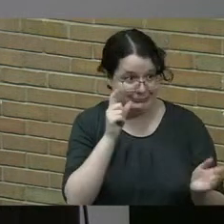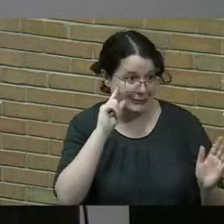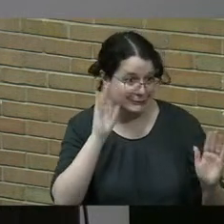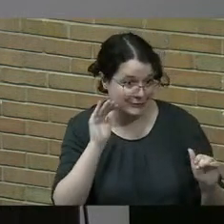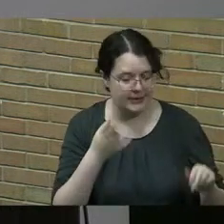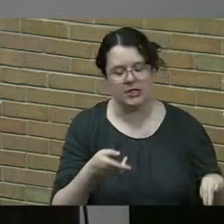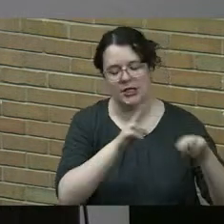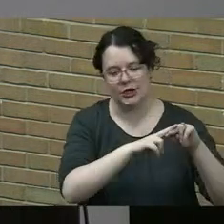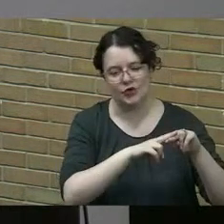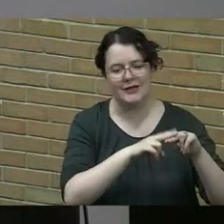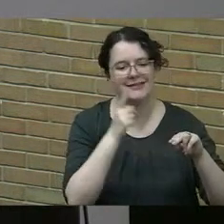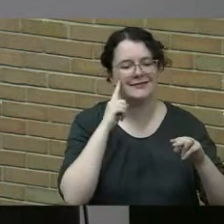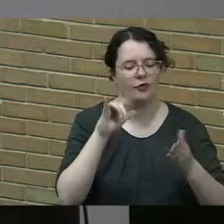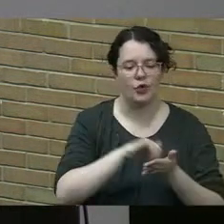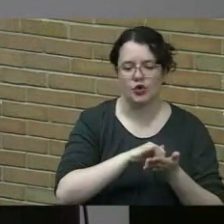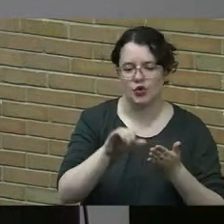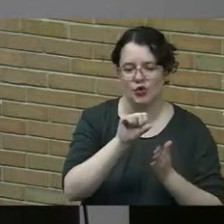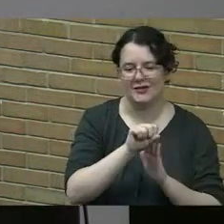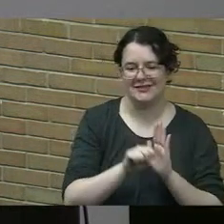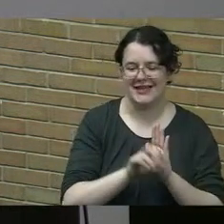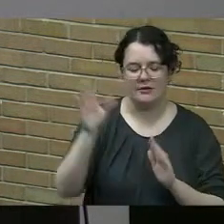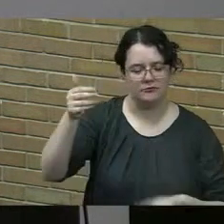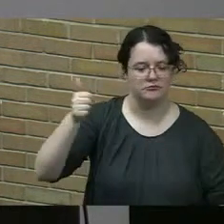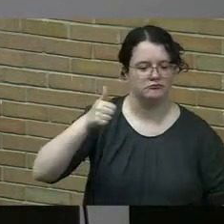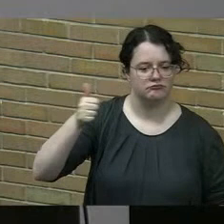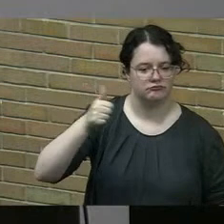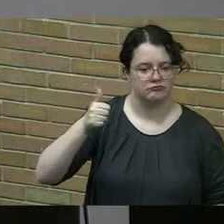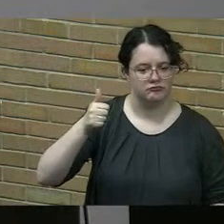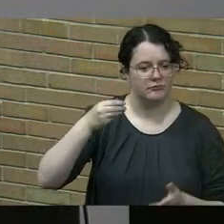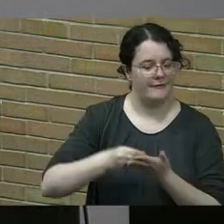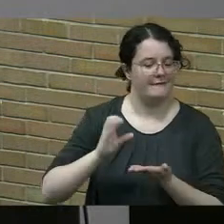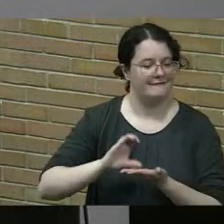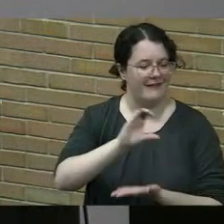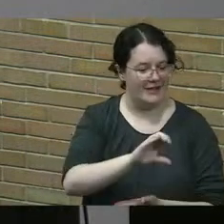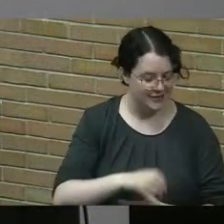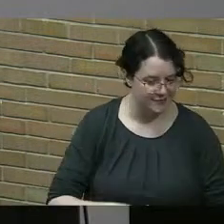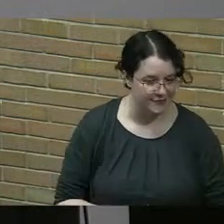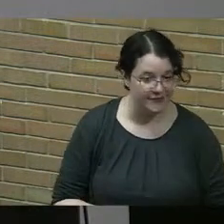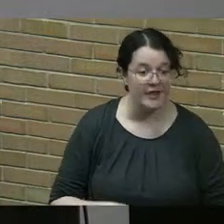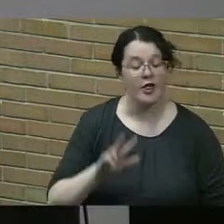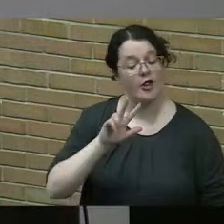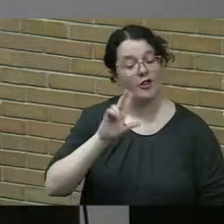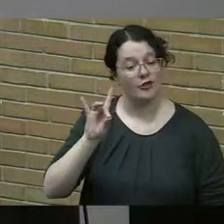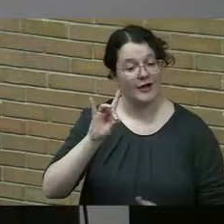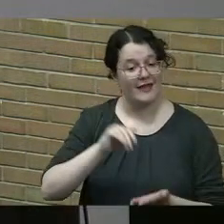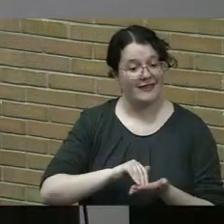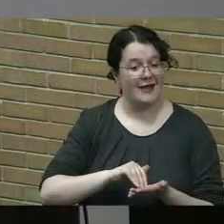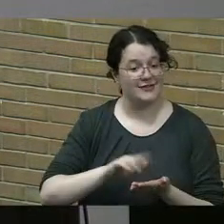unanticipated increase in New York State transportation funding in the amount of